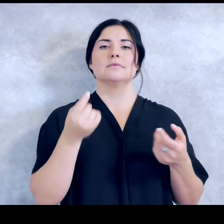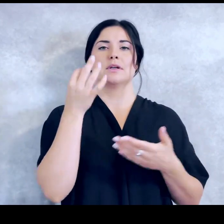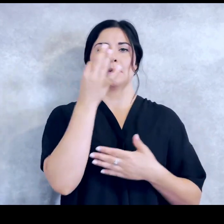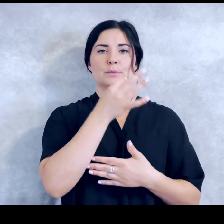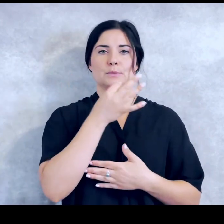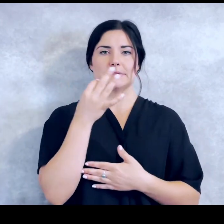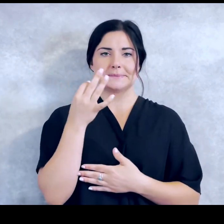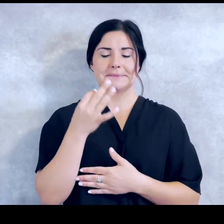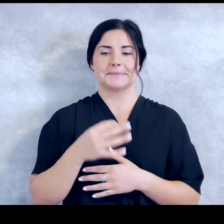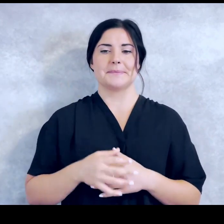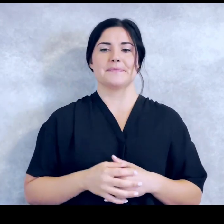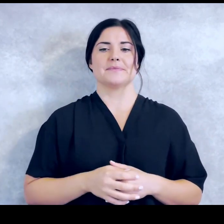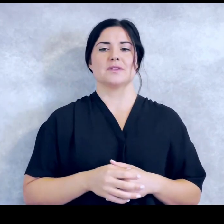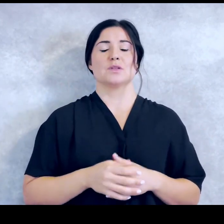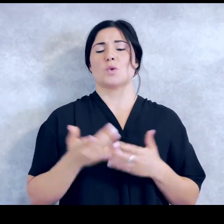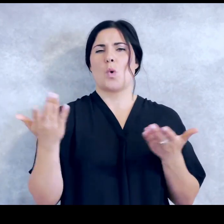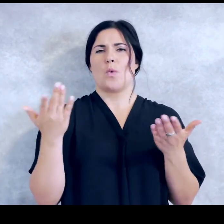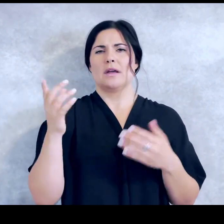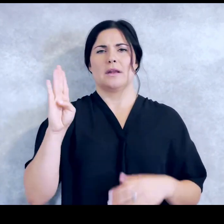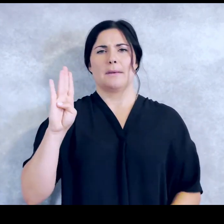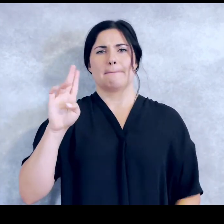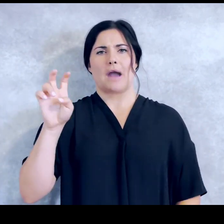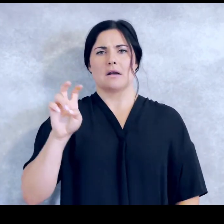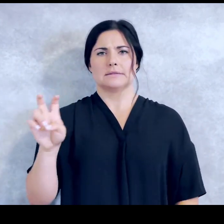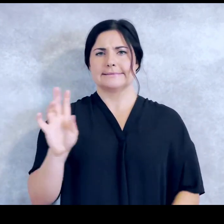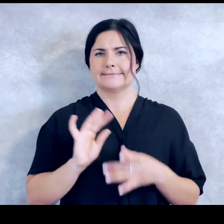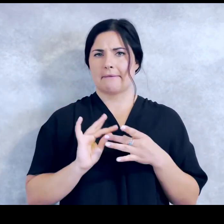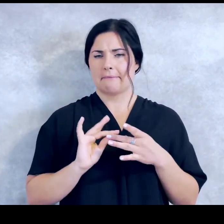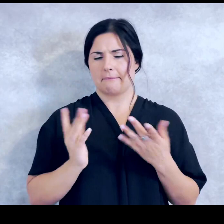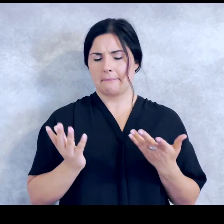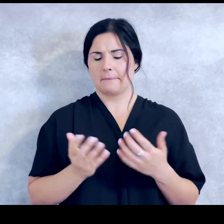communion. And this is what he said.